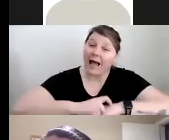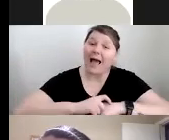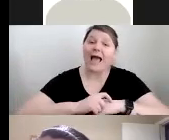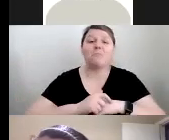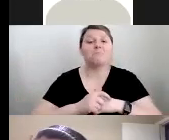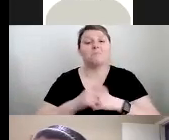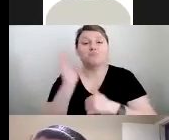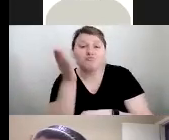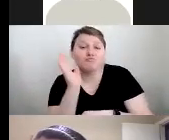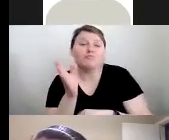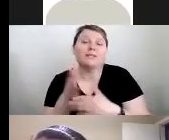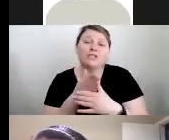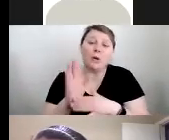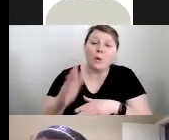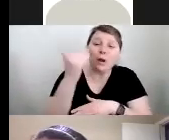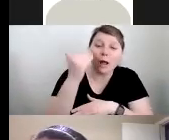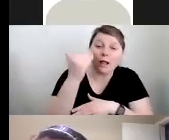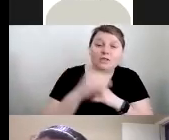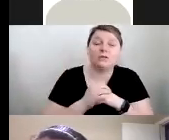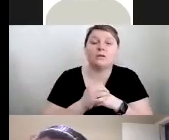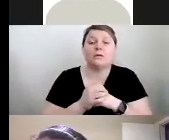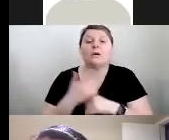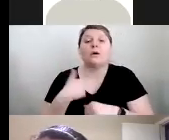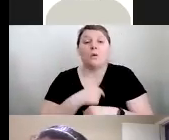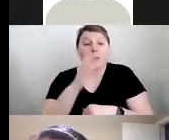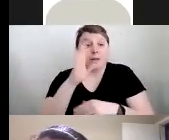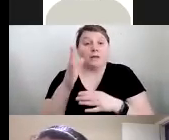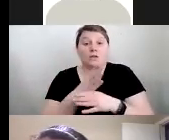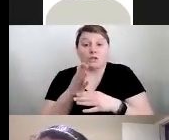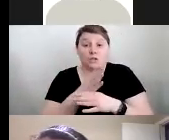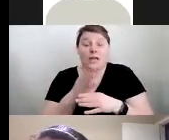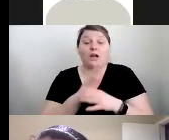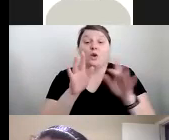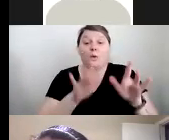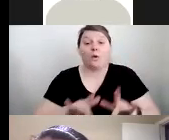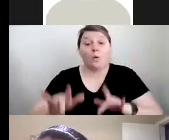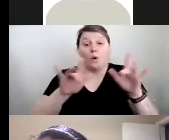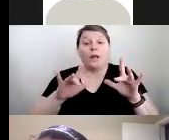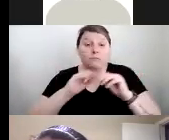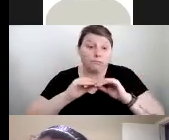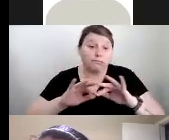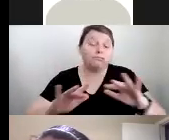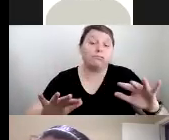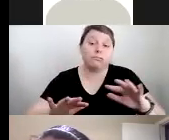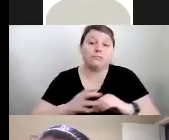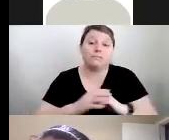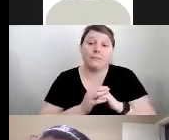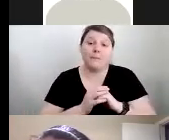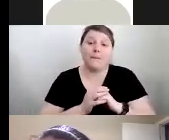generosity in sharing your knowledge. We will share this recording out, so you may get